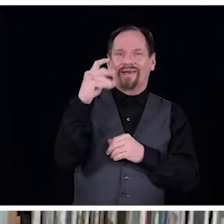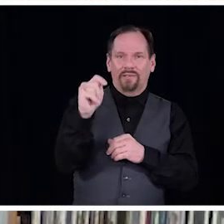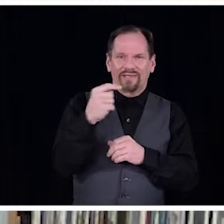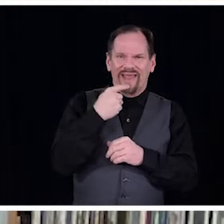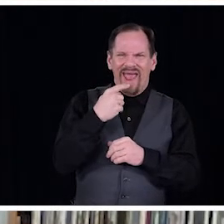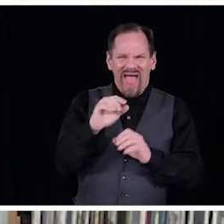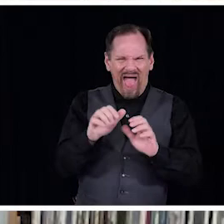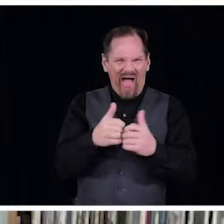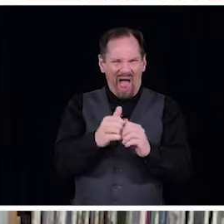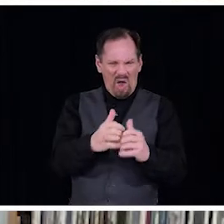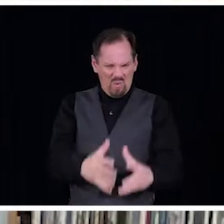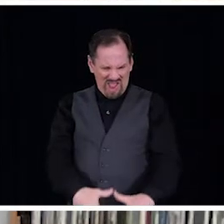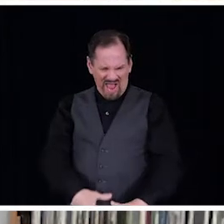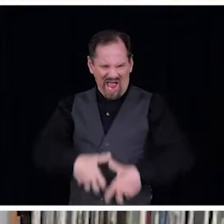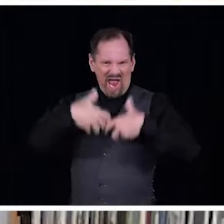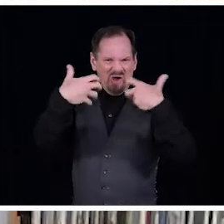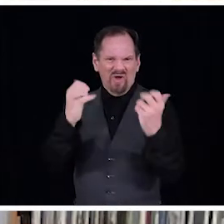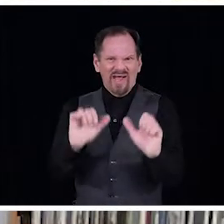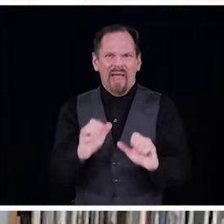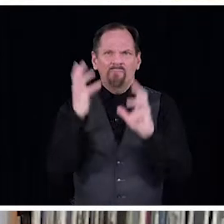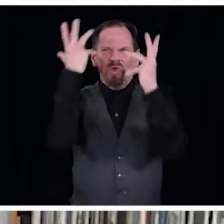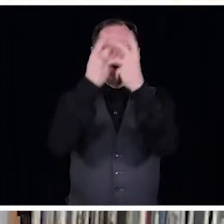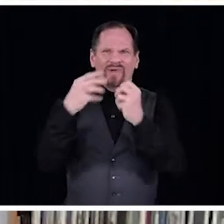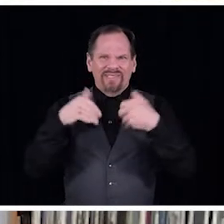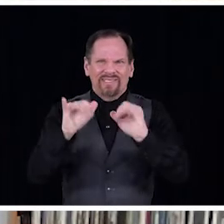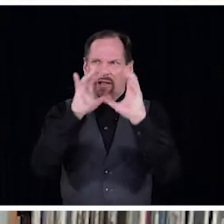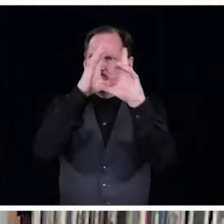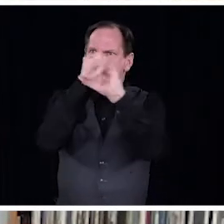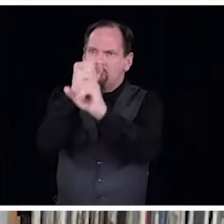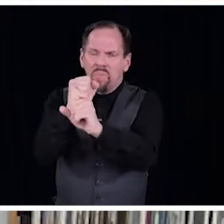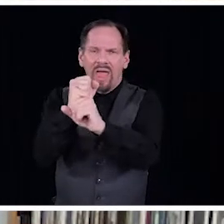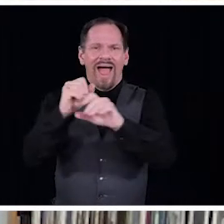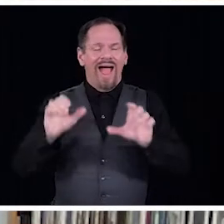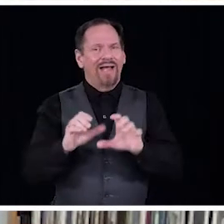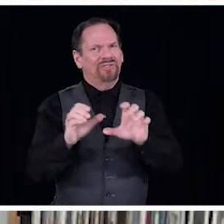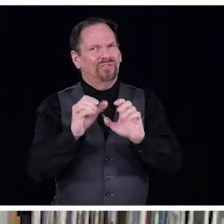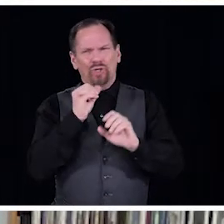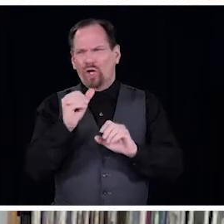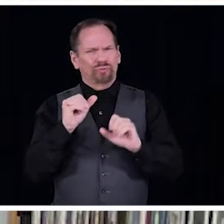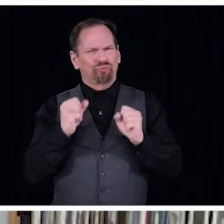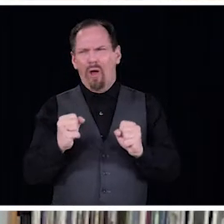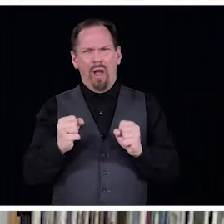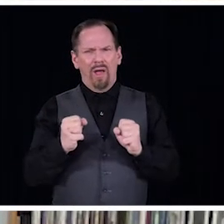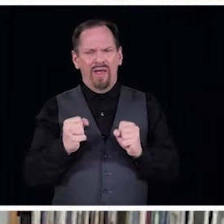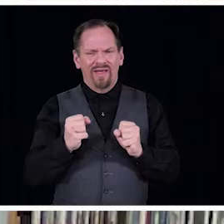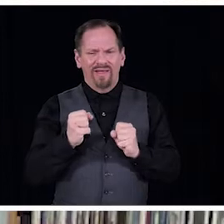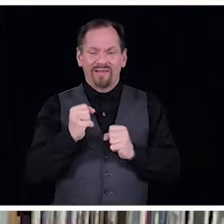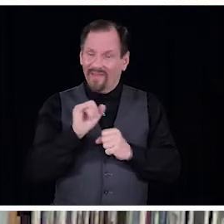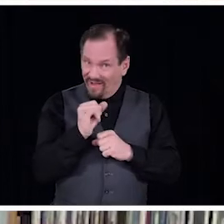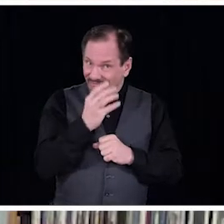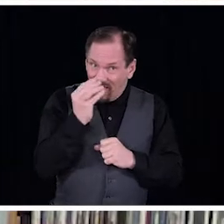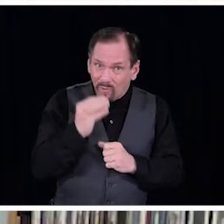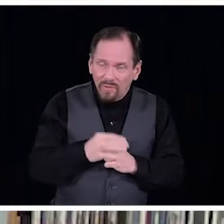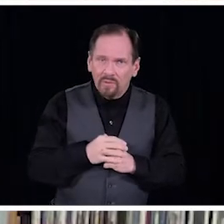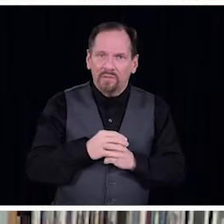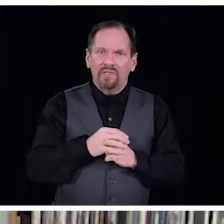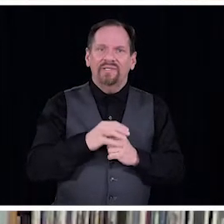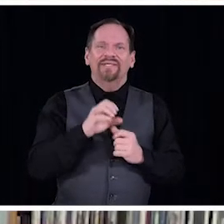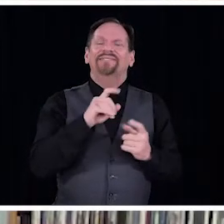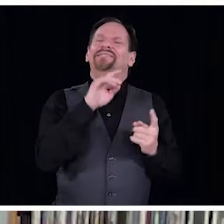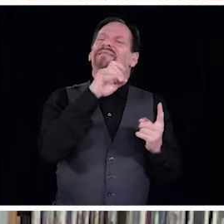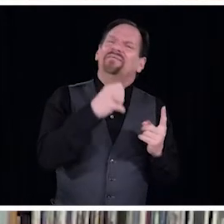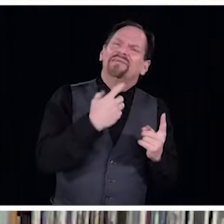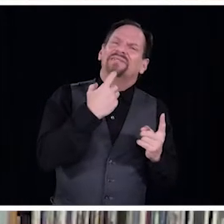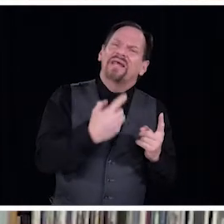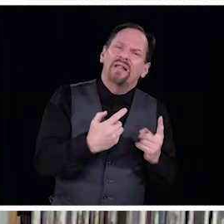rage shall beauty hold a plea, whose action is no stronger than a flower?" Stevens exclaims, "What ferocious beauty